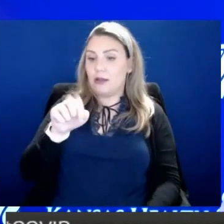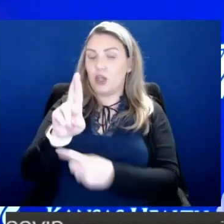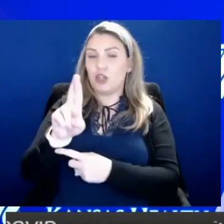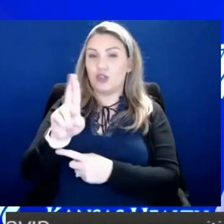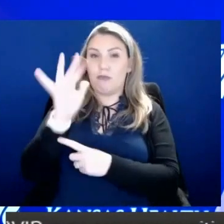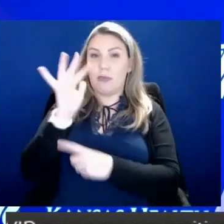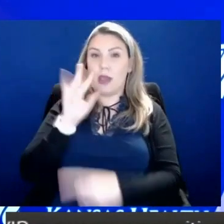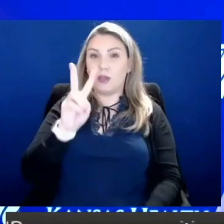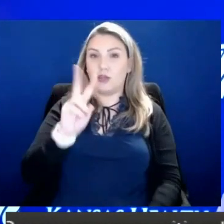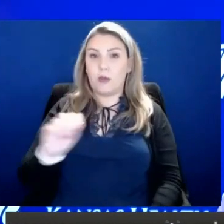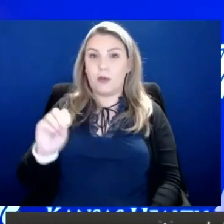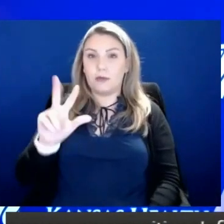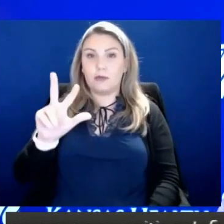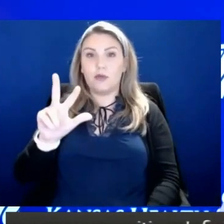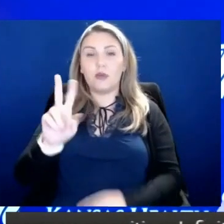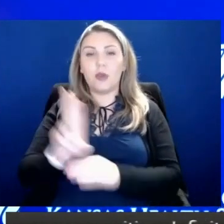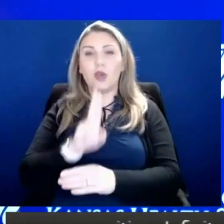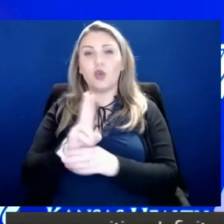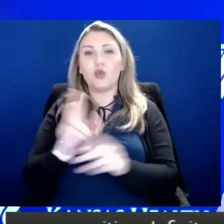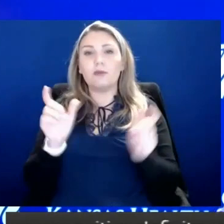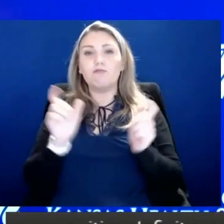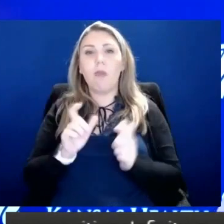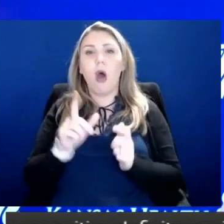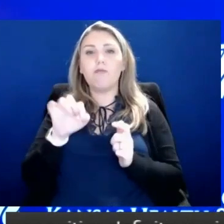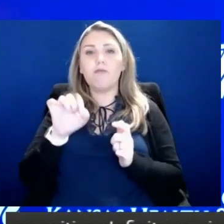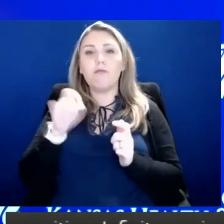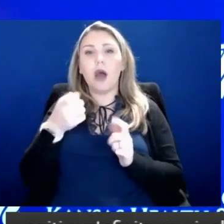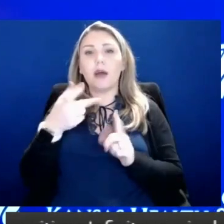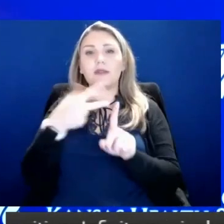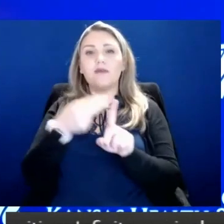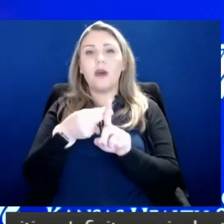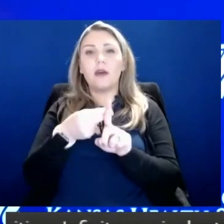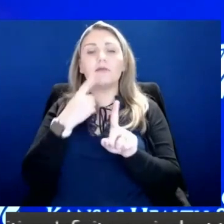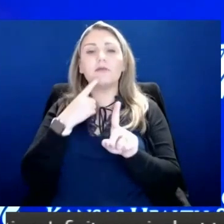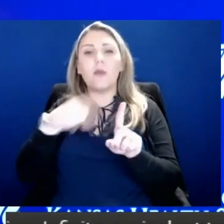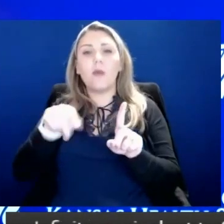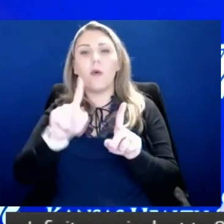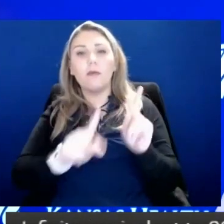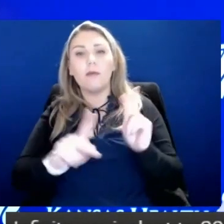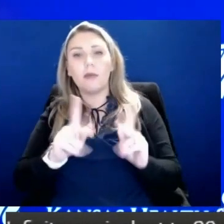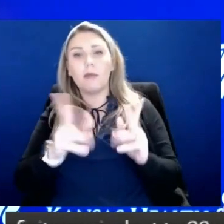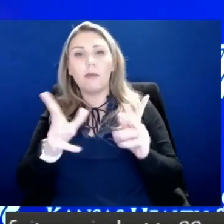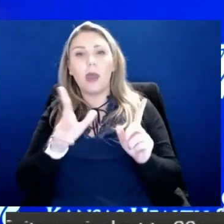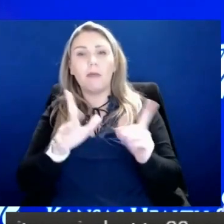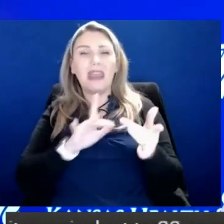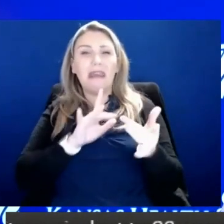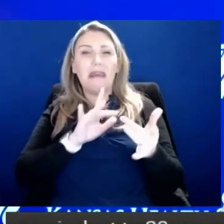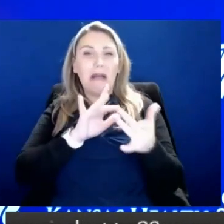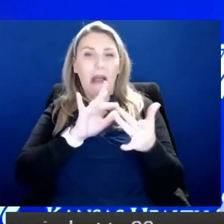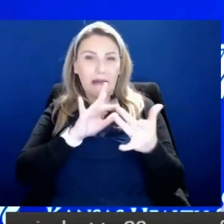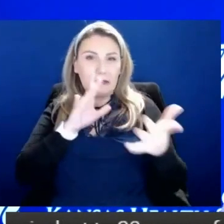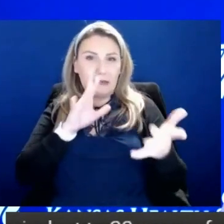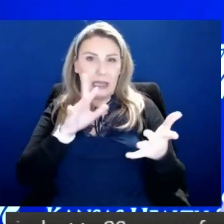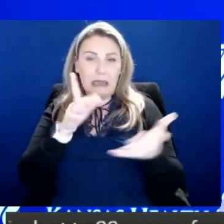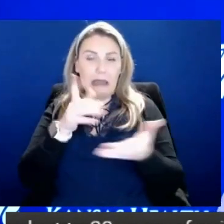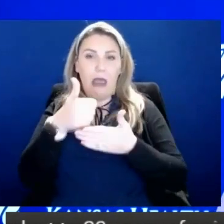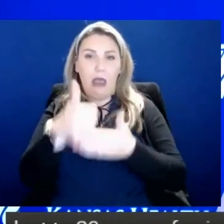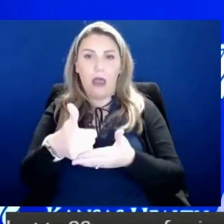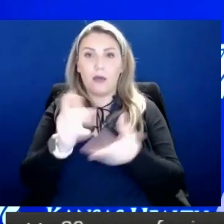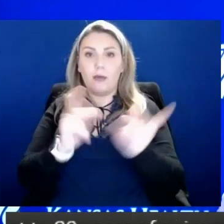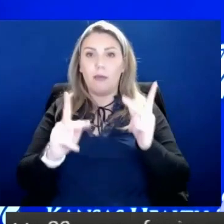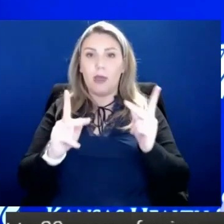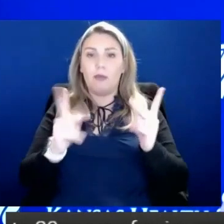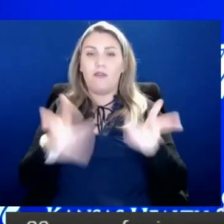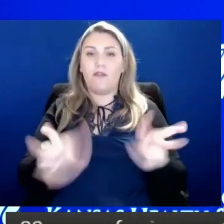the smallpox vaccine to those people that might be contacts. That does help protect you. We know that people that have been vaccinated with